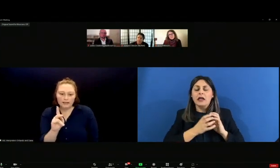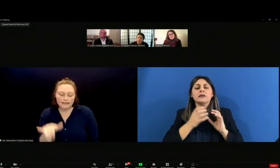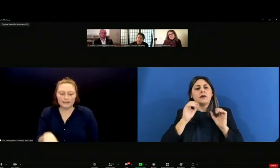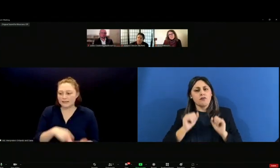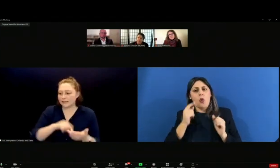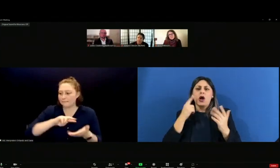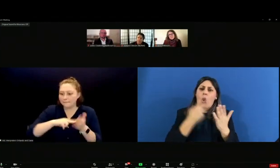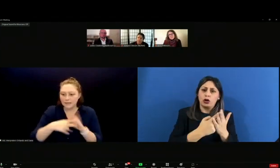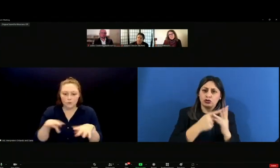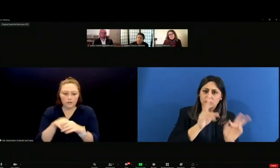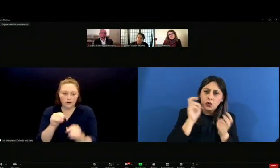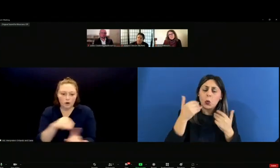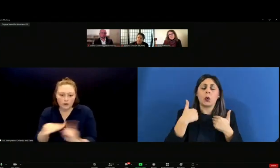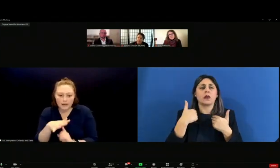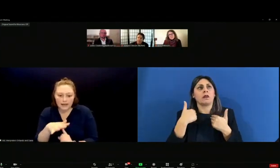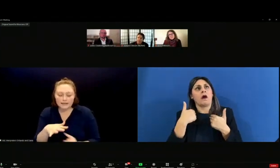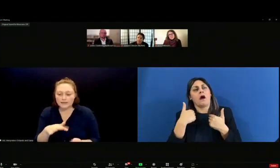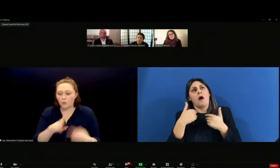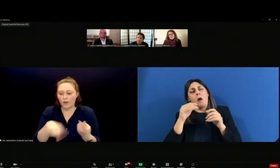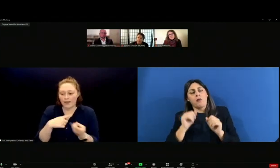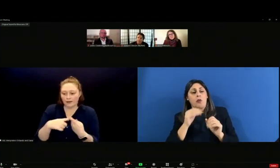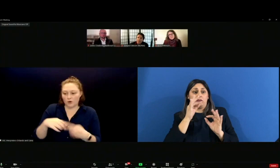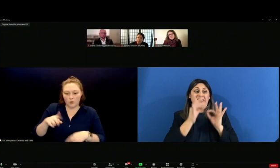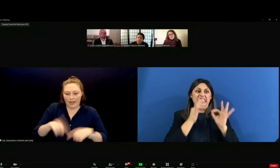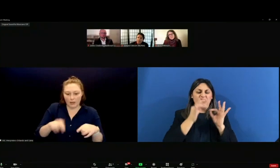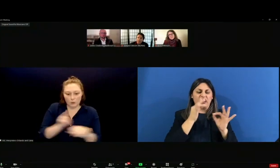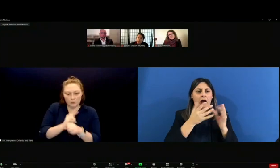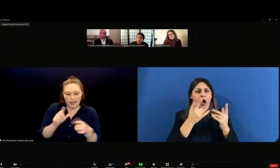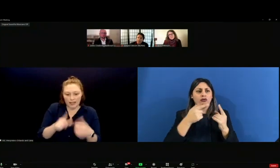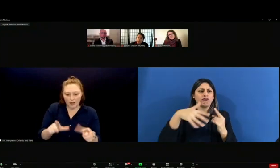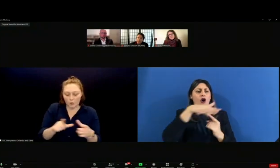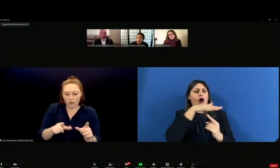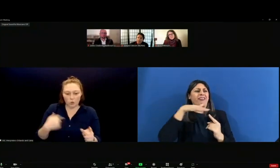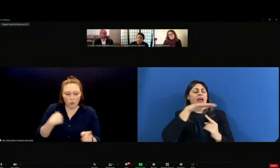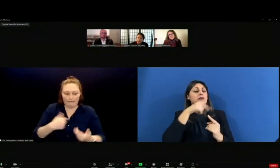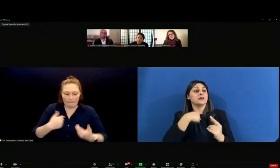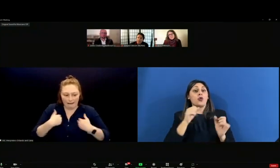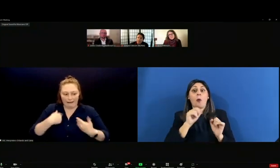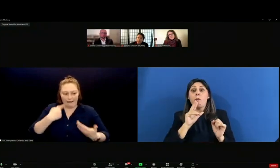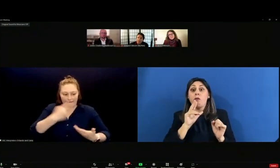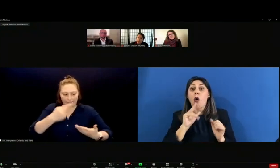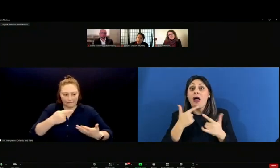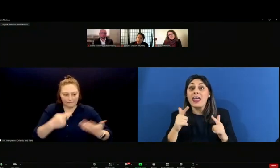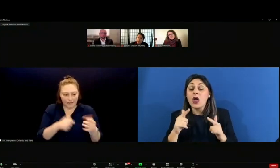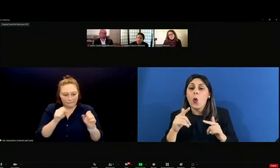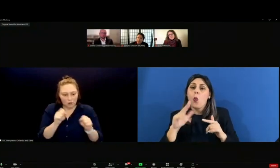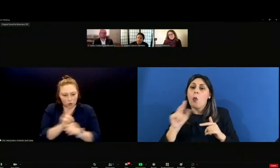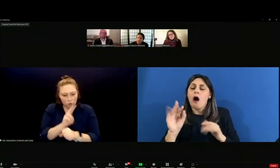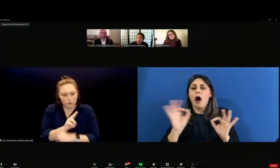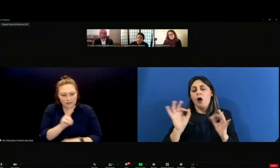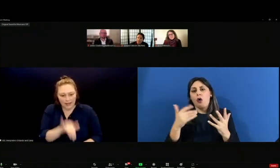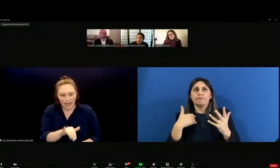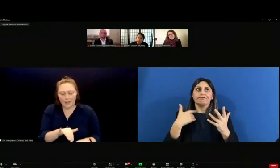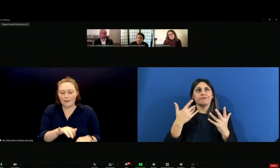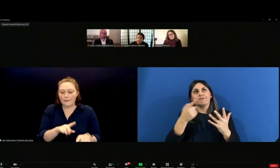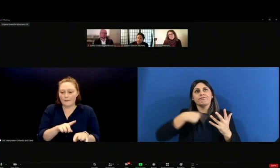we cannot use language, or just generally, given that we have these properties that we can use, exactly that